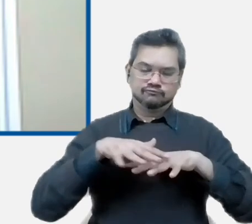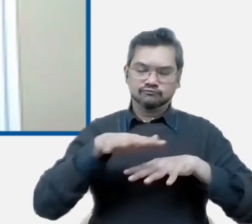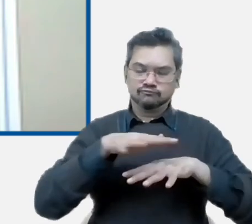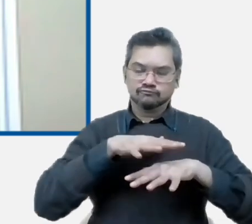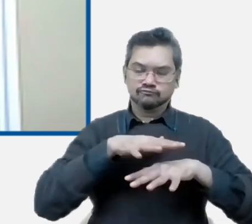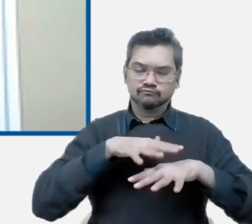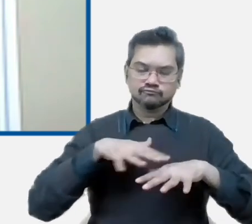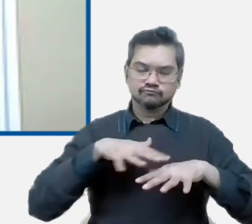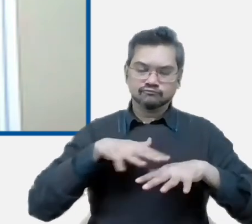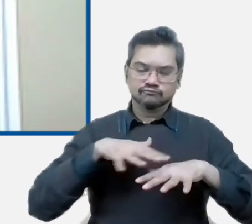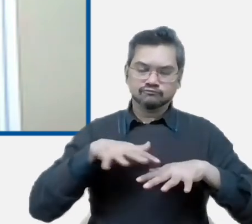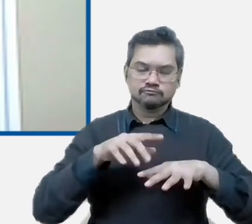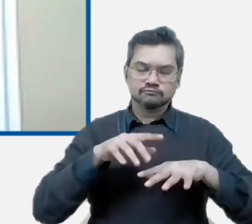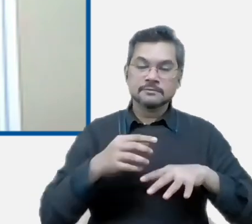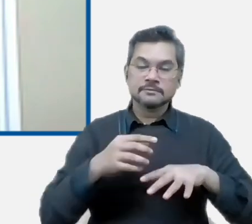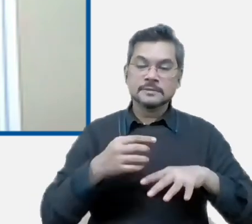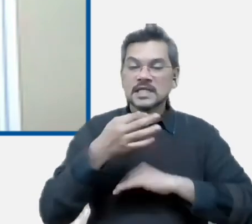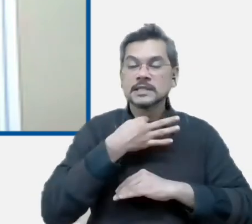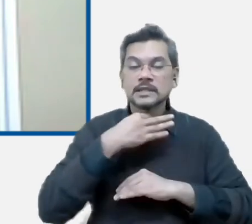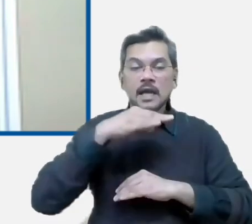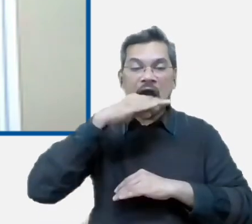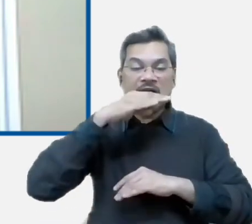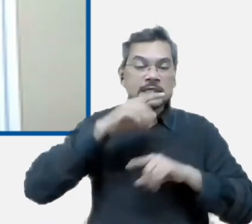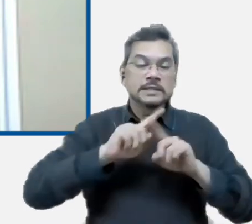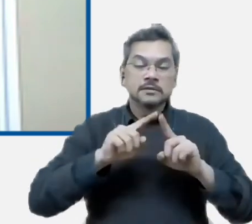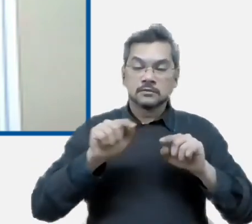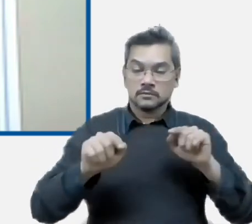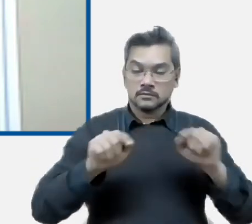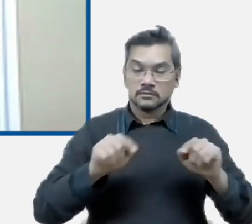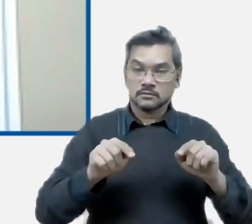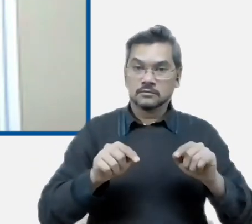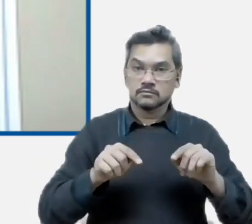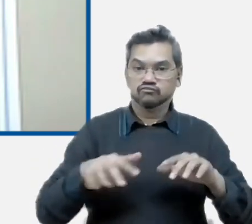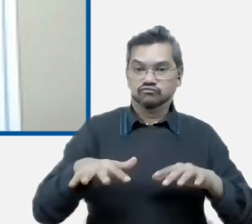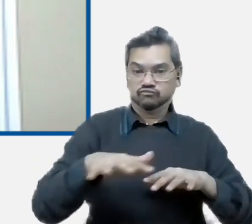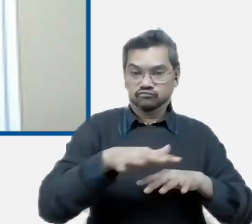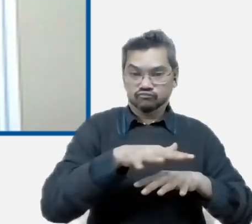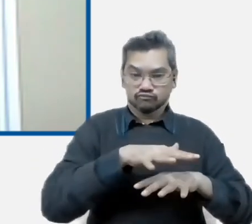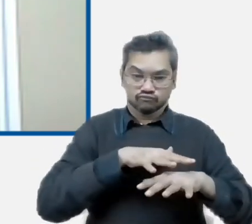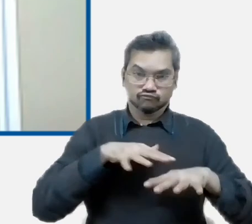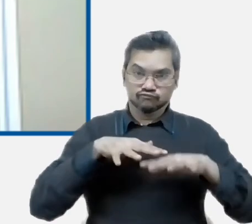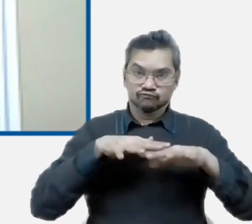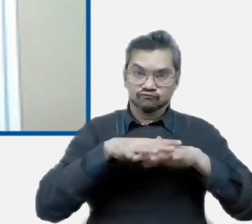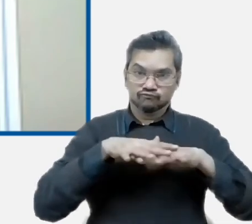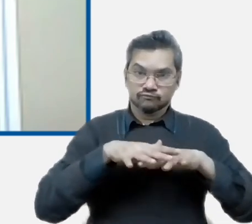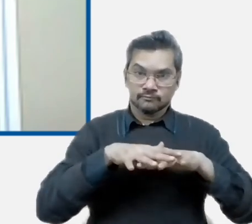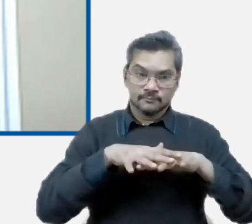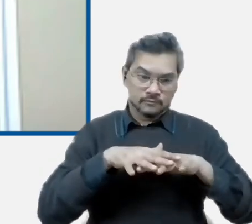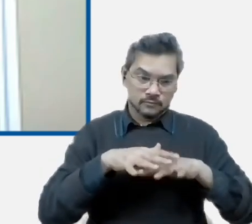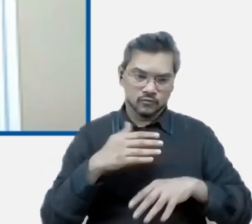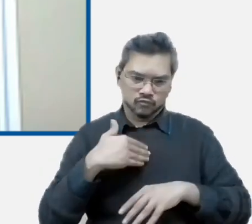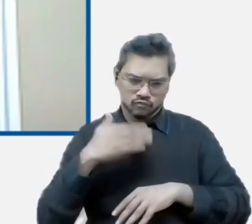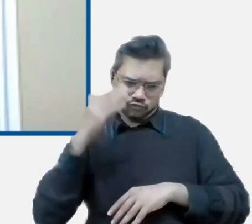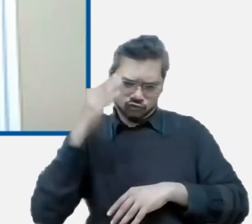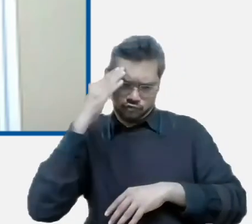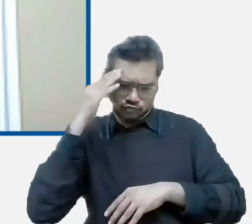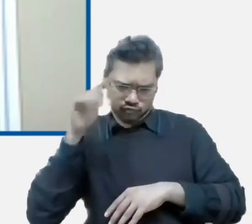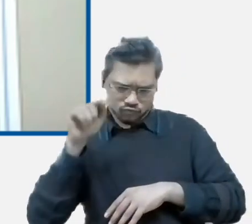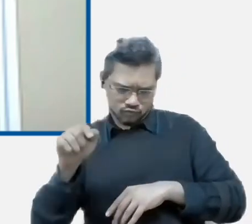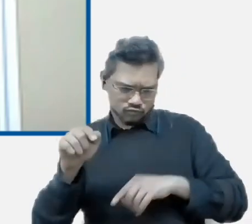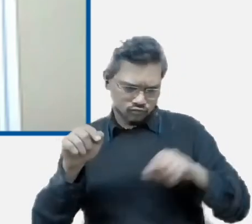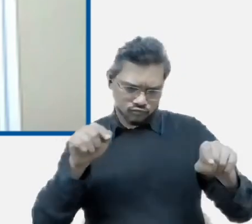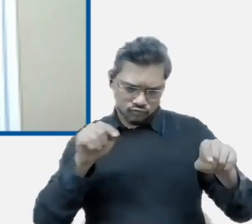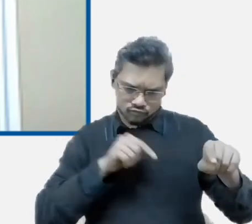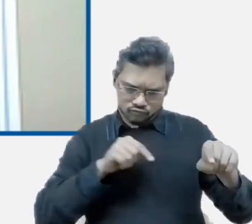come to that kind of product where you have an overlay on GIS to give your city planners and to give your urban managers, that's where you want to